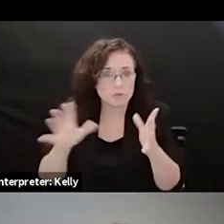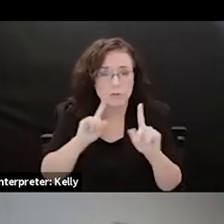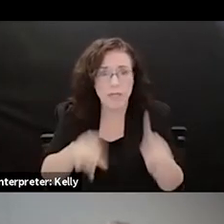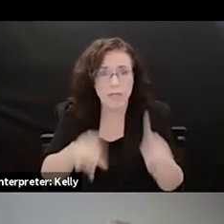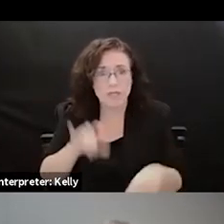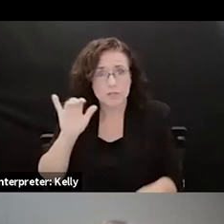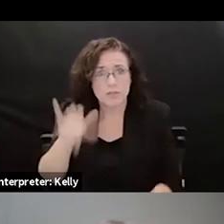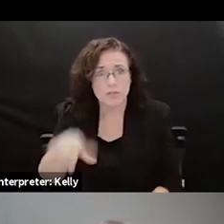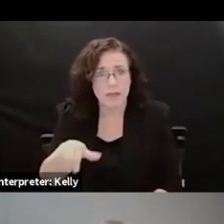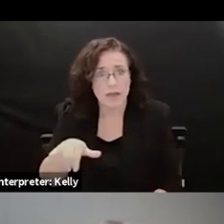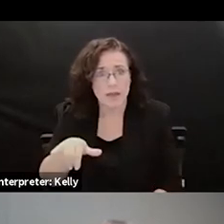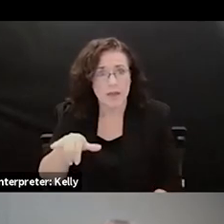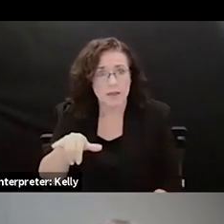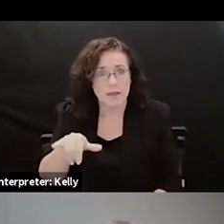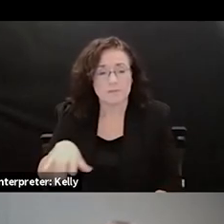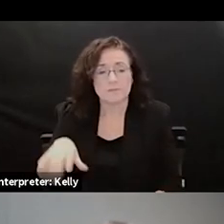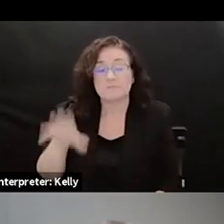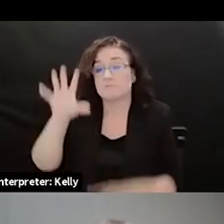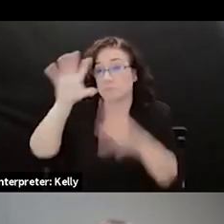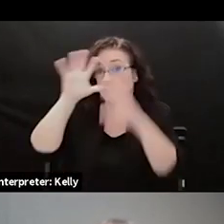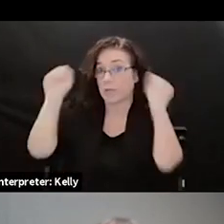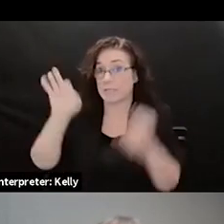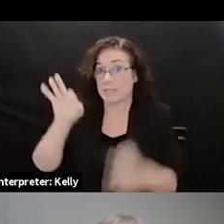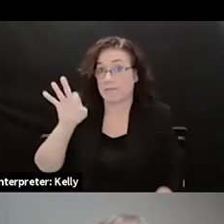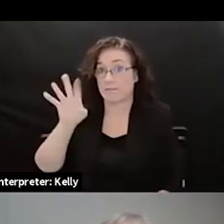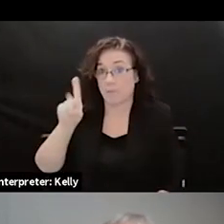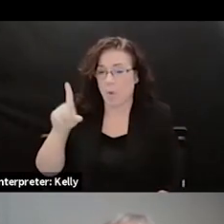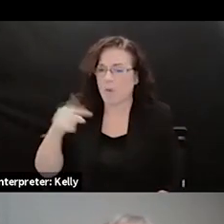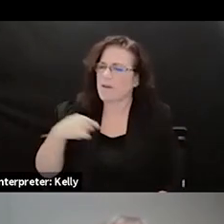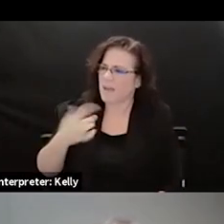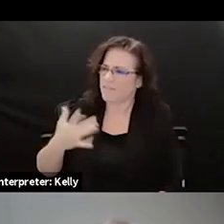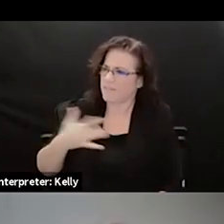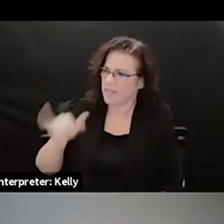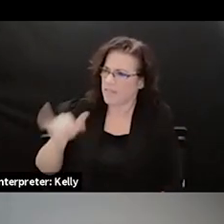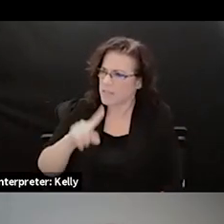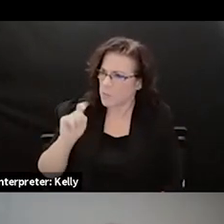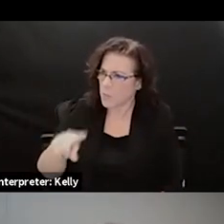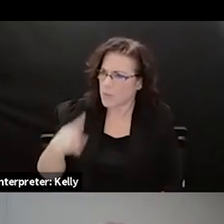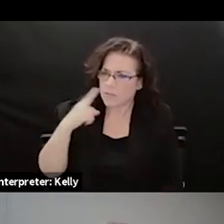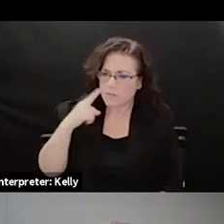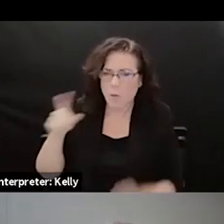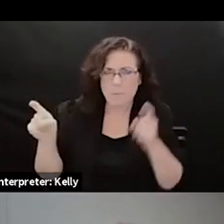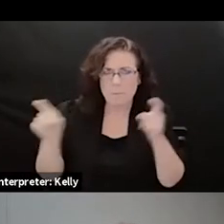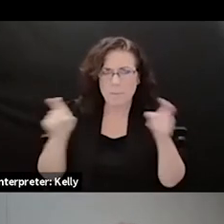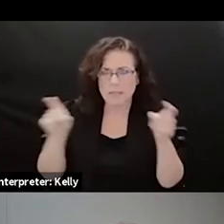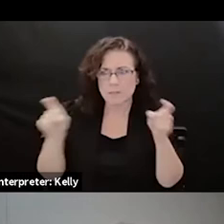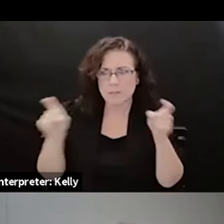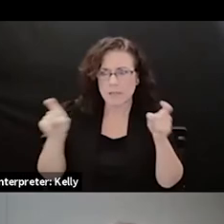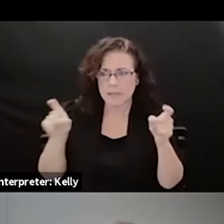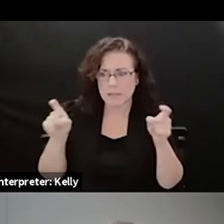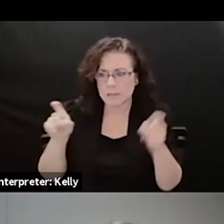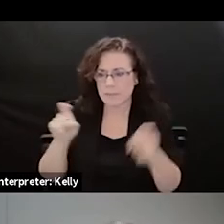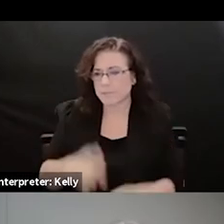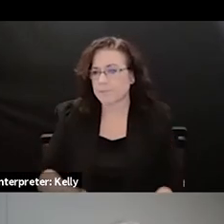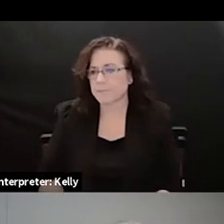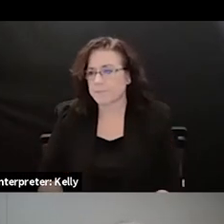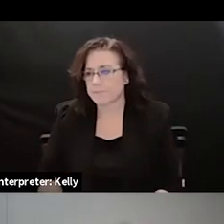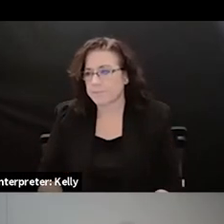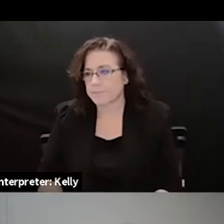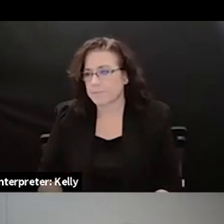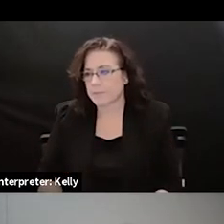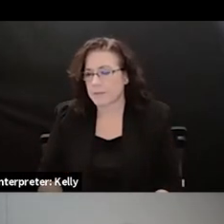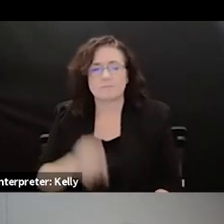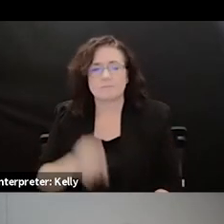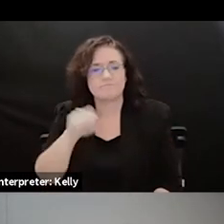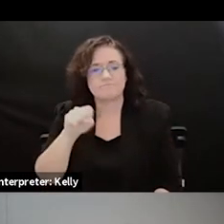right i believe management i'm well i was yes so thanks